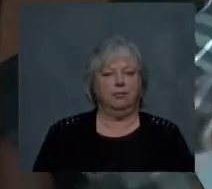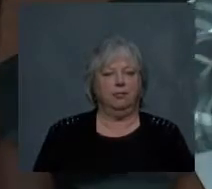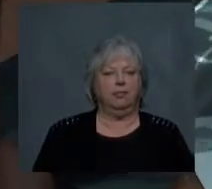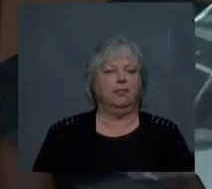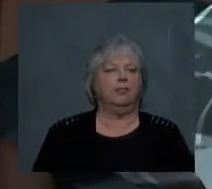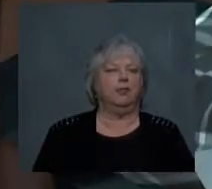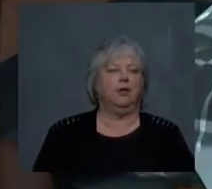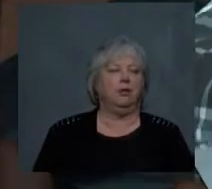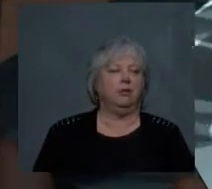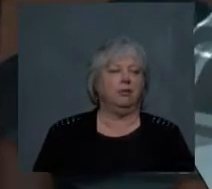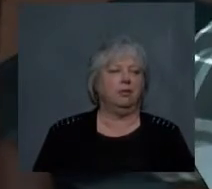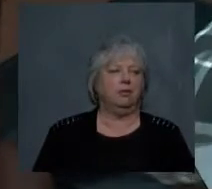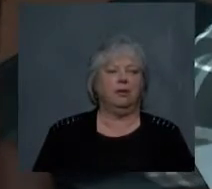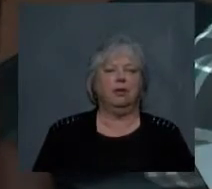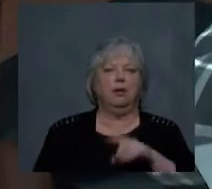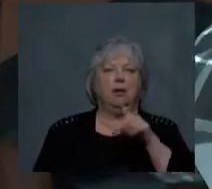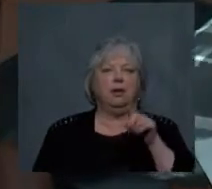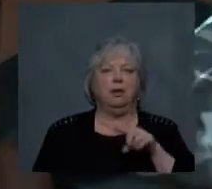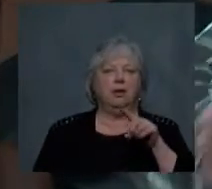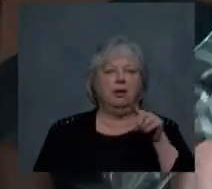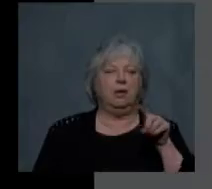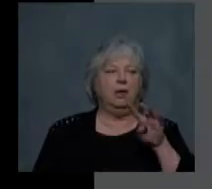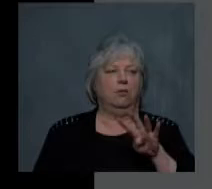Item number 6, file number